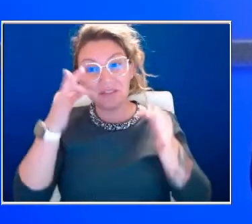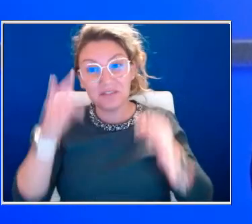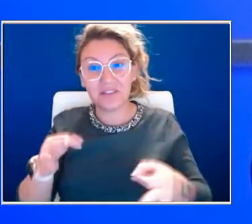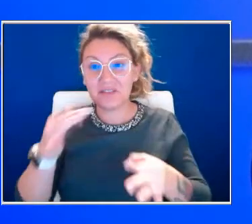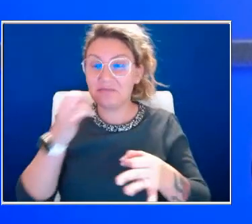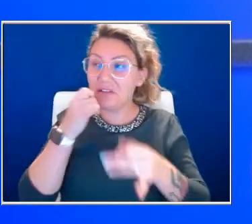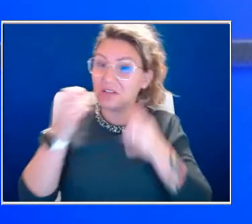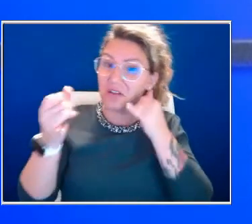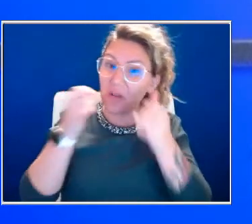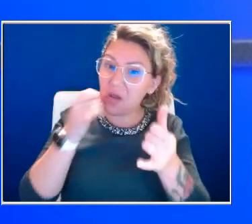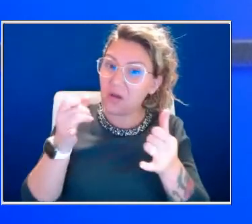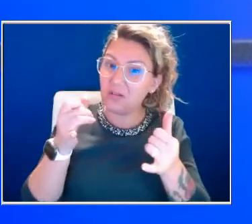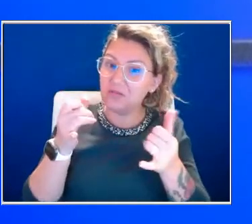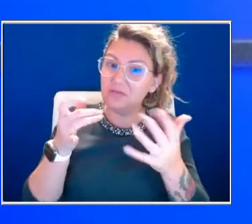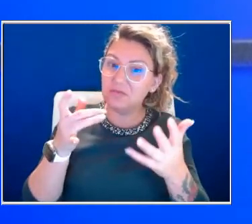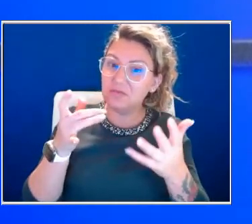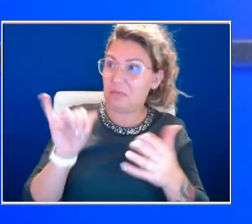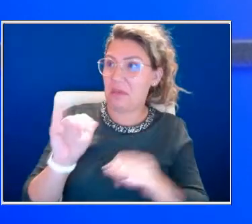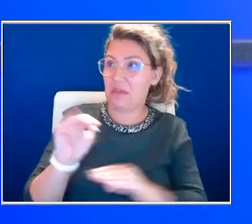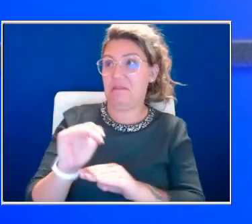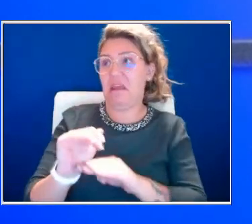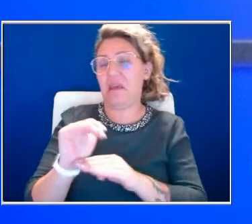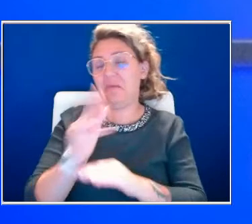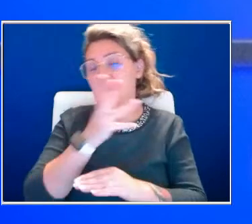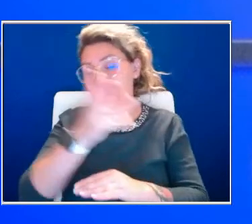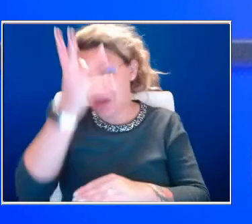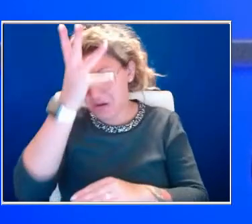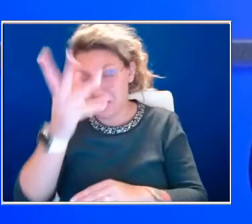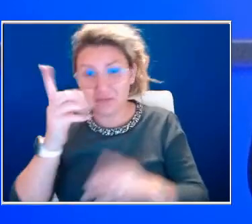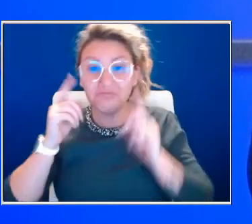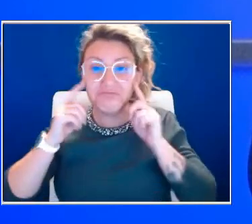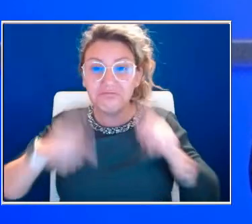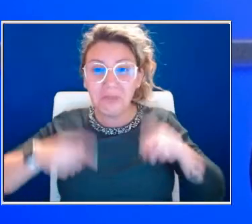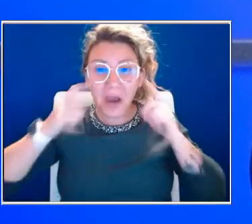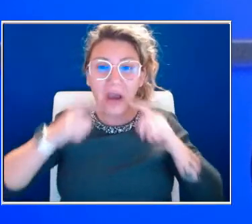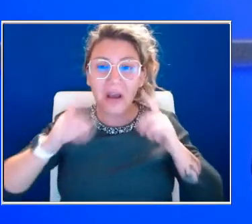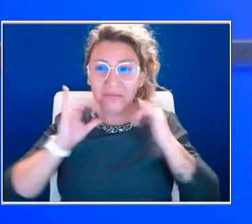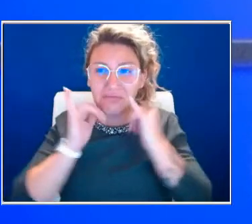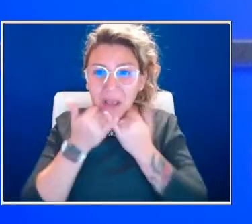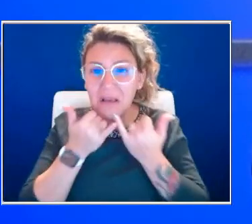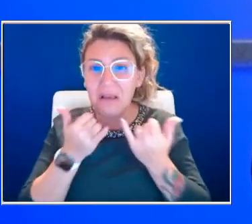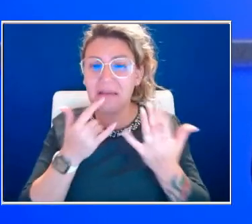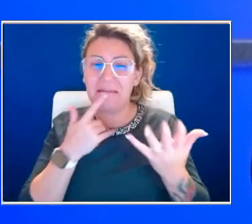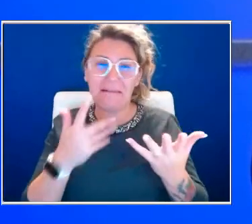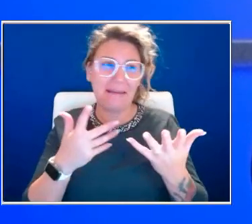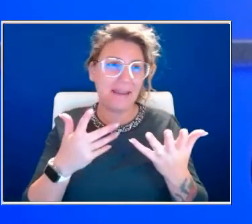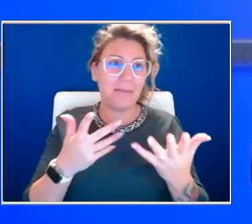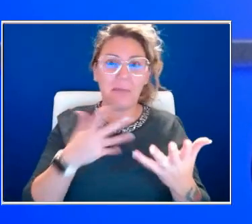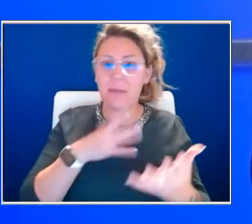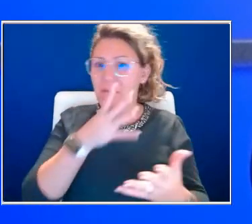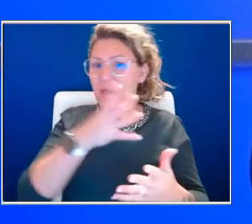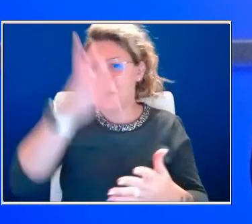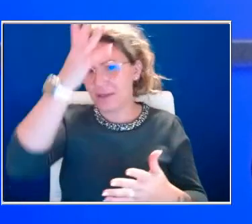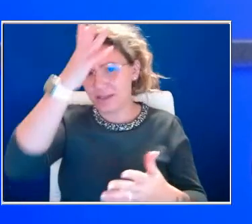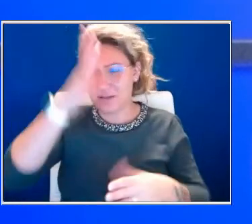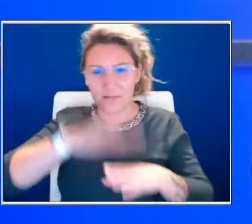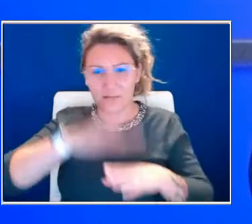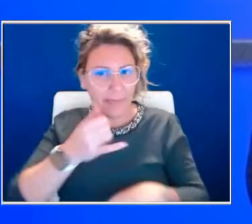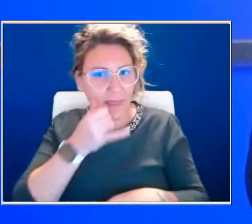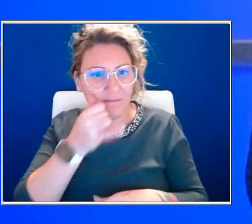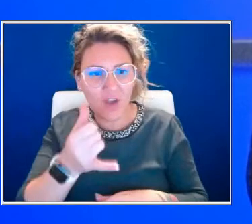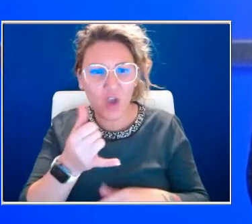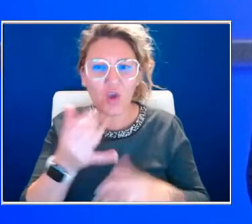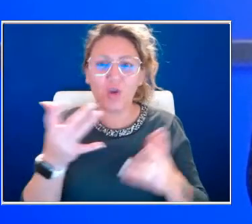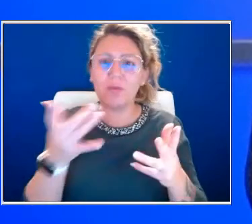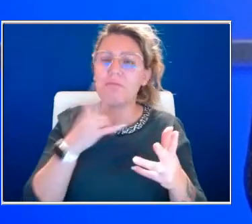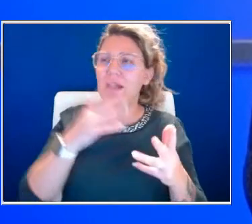from that night crying and said, I've made a terrible mistake. My mom and dad were both on the phone, and my dad